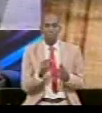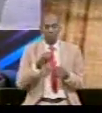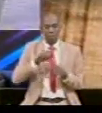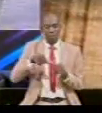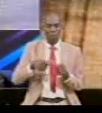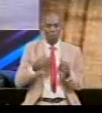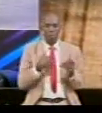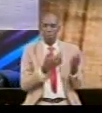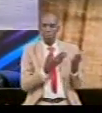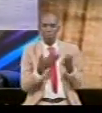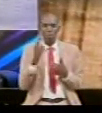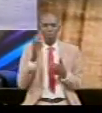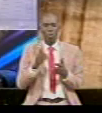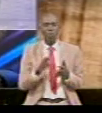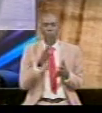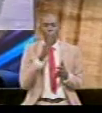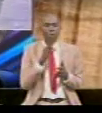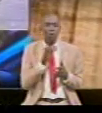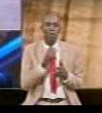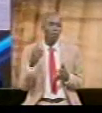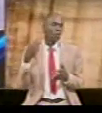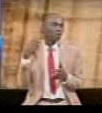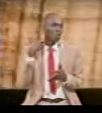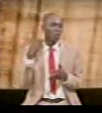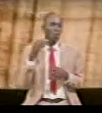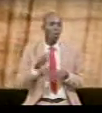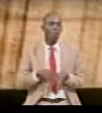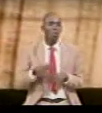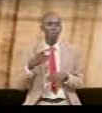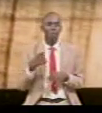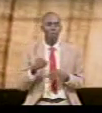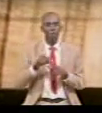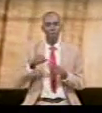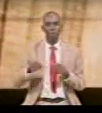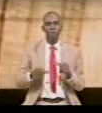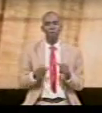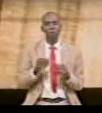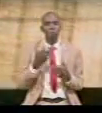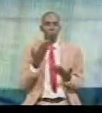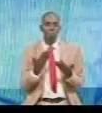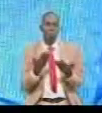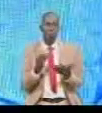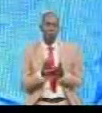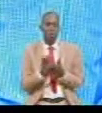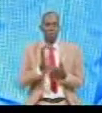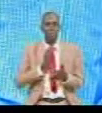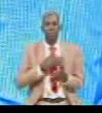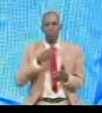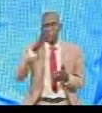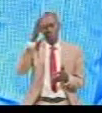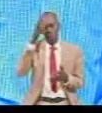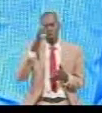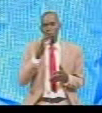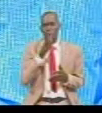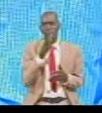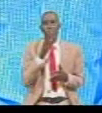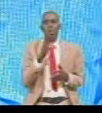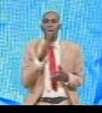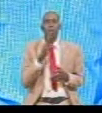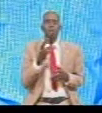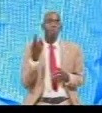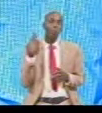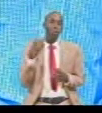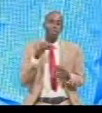the disciples, which neither our fathers nor we were able to bear. Falling under